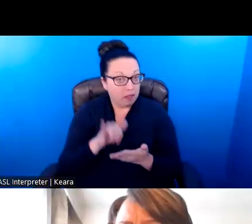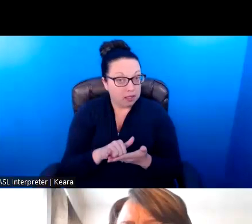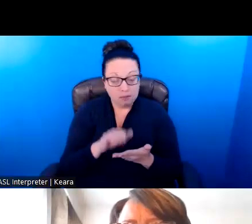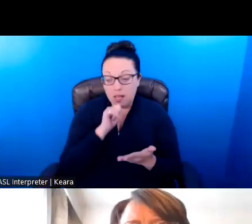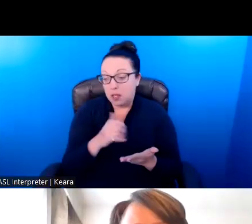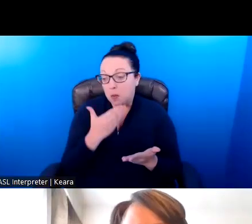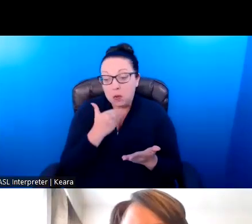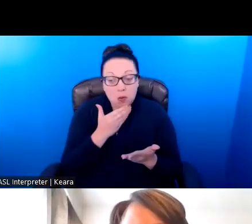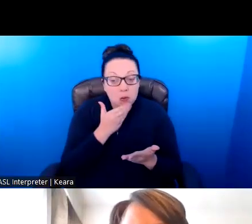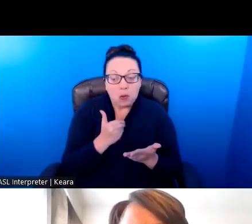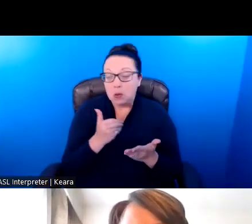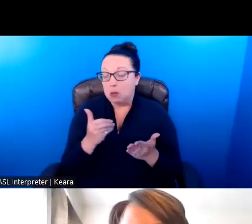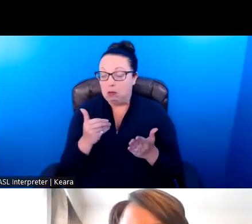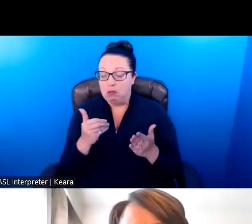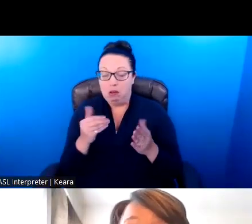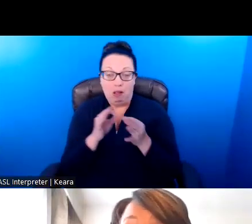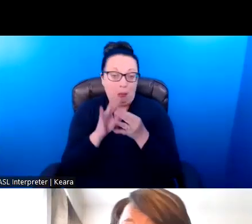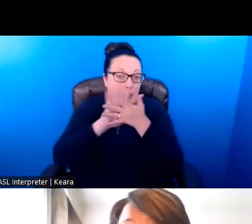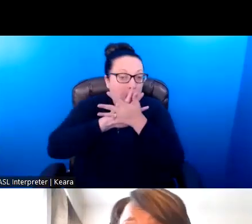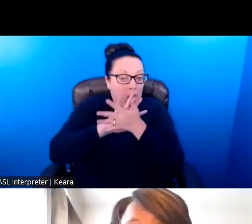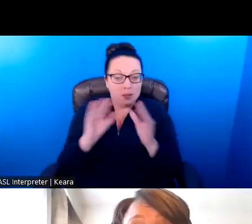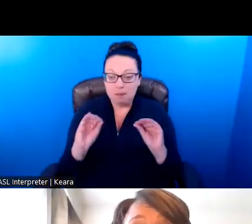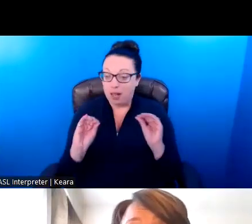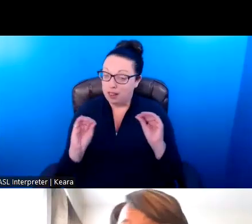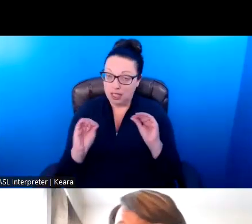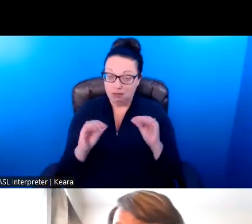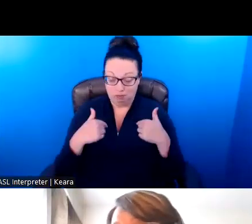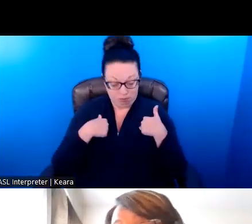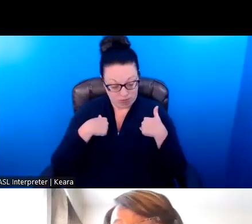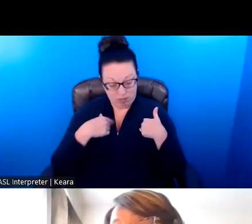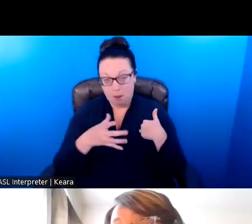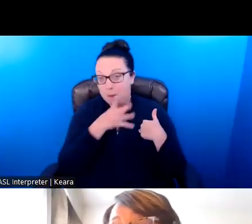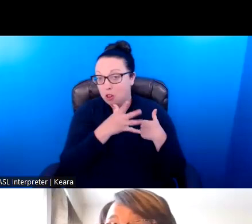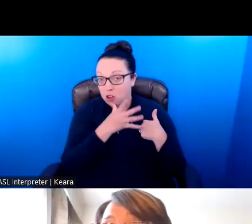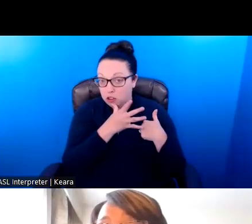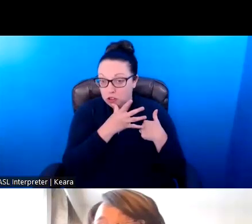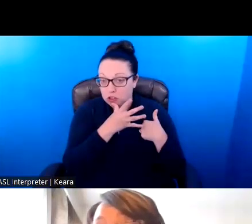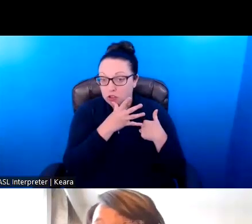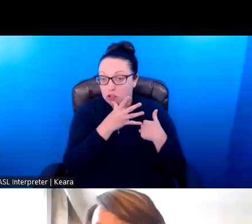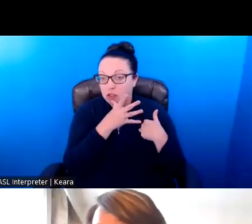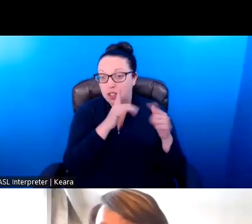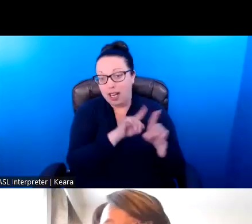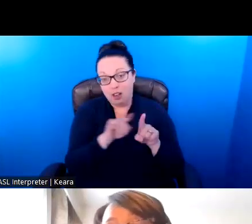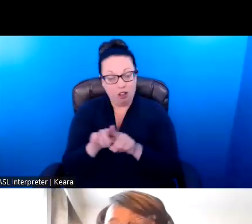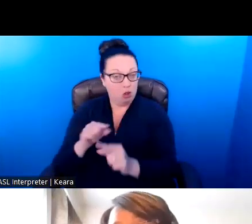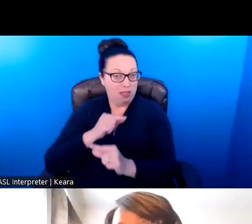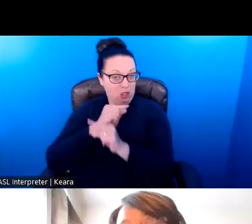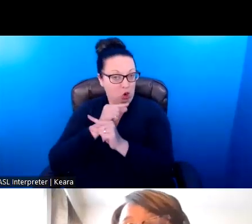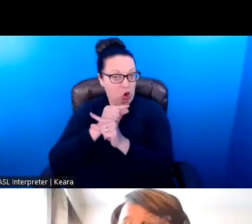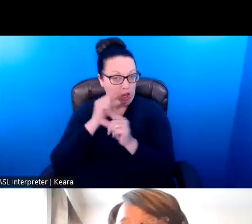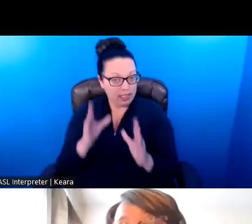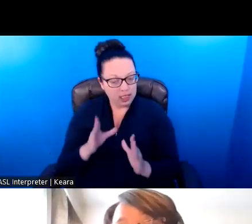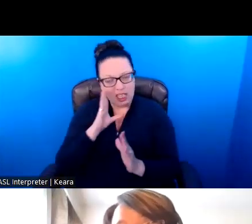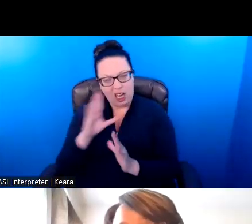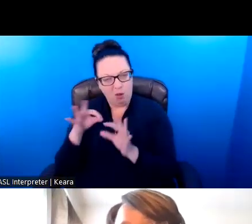it. And as his parent, as his mother, and I'm formally his guardian, and I'll